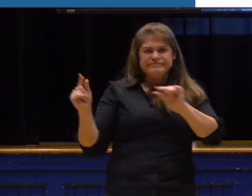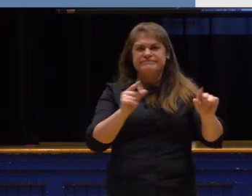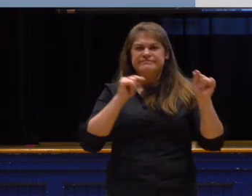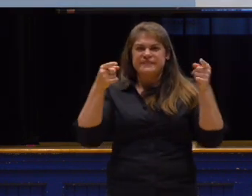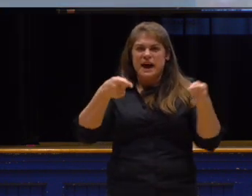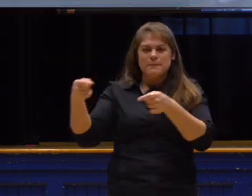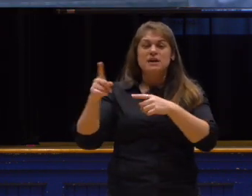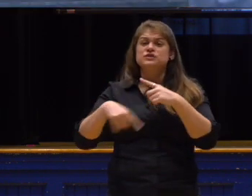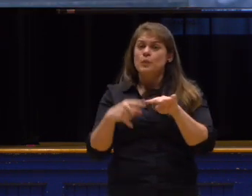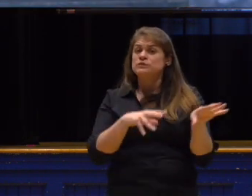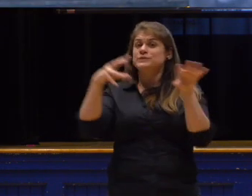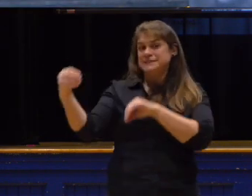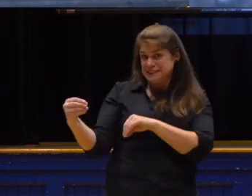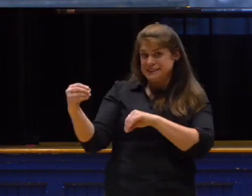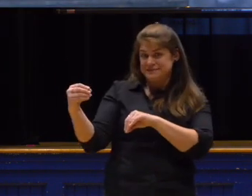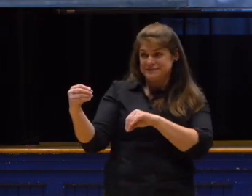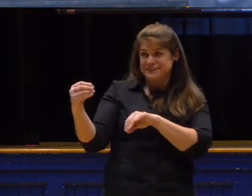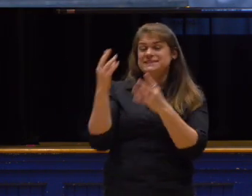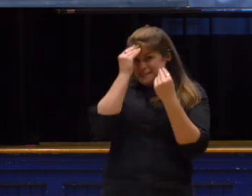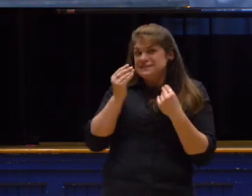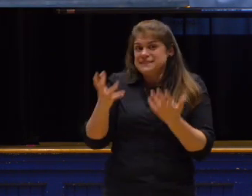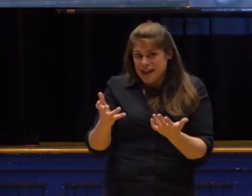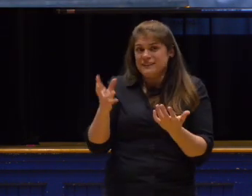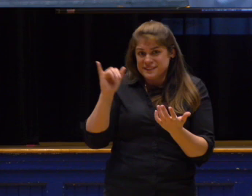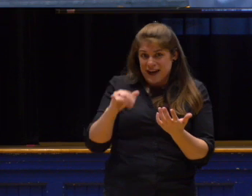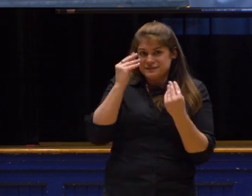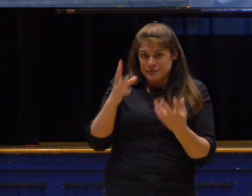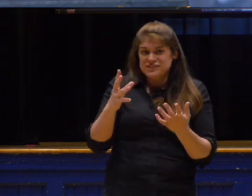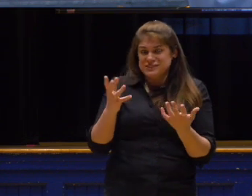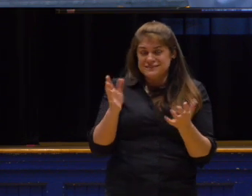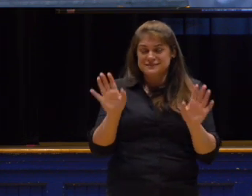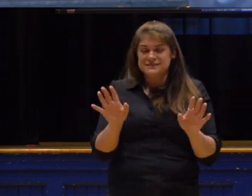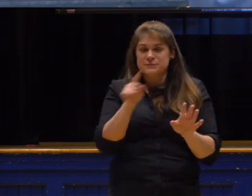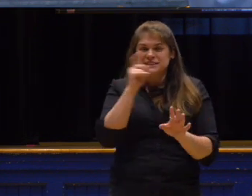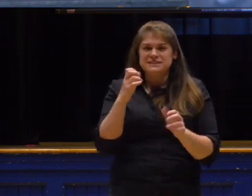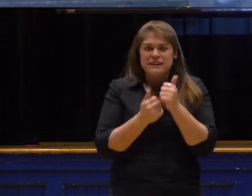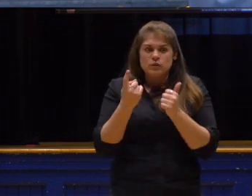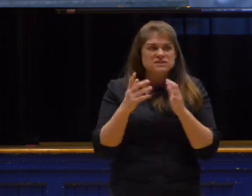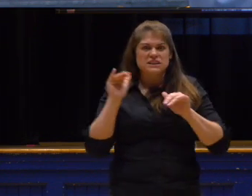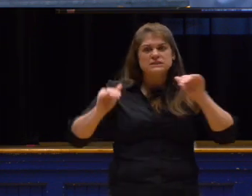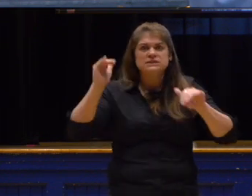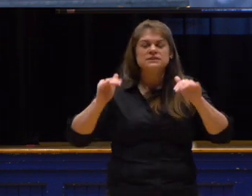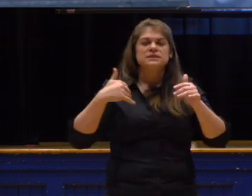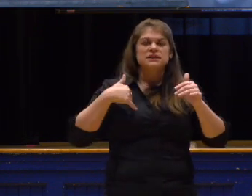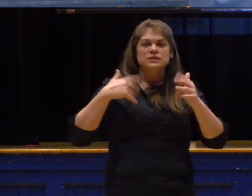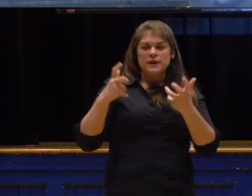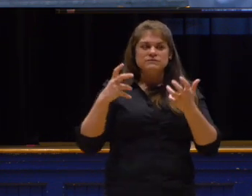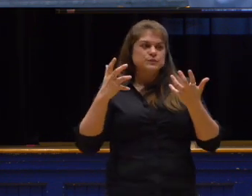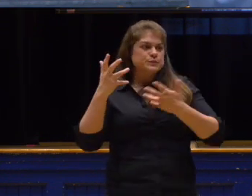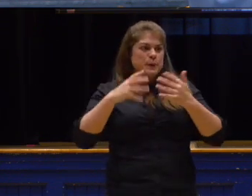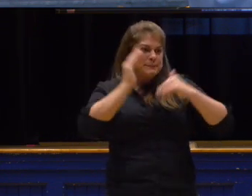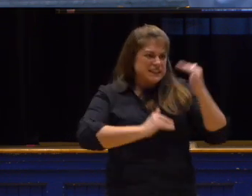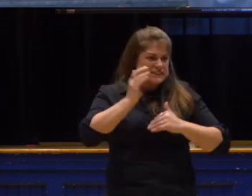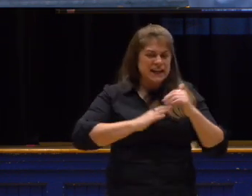somebody, smack them with that information, please. Because everybody wants to know, hey, you got to take buildings now. You're going to do this.